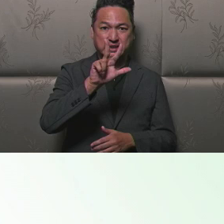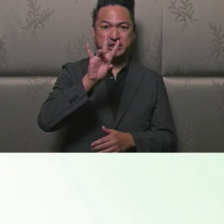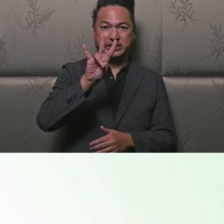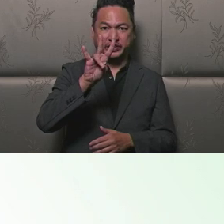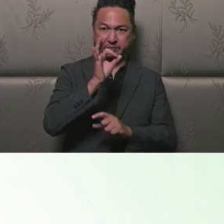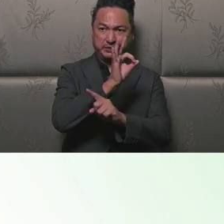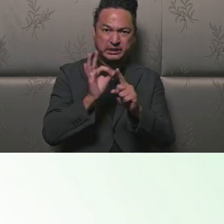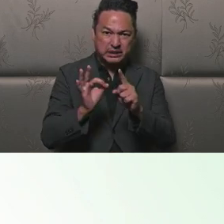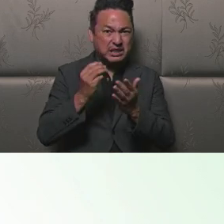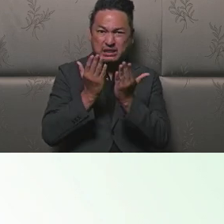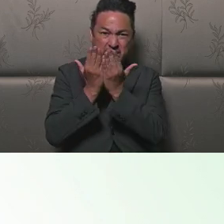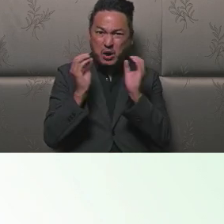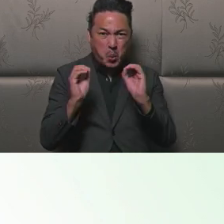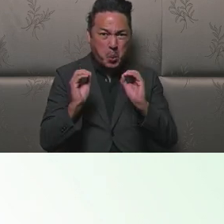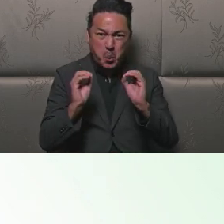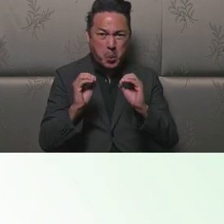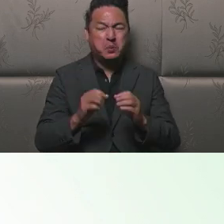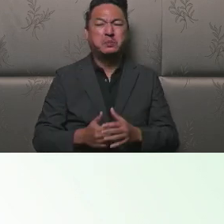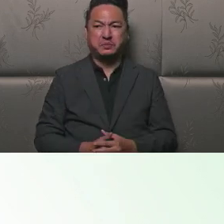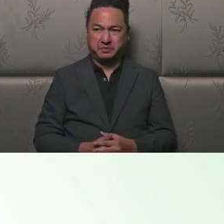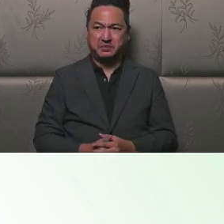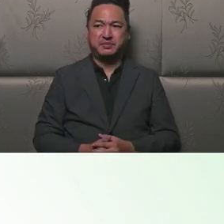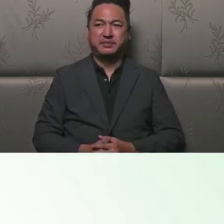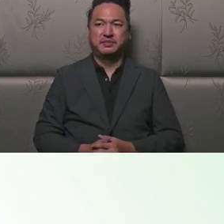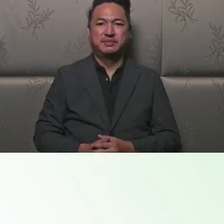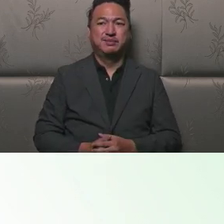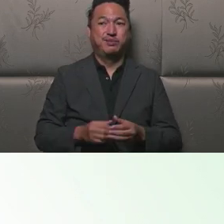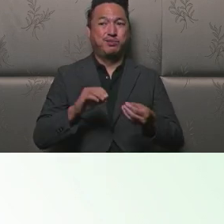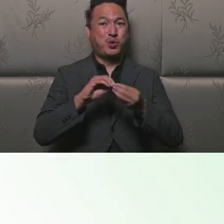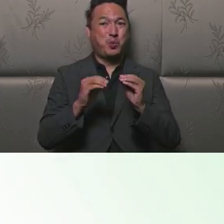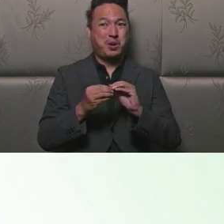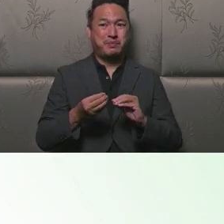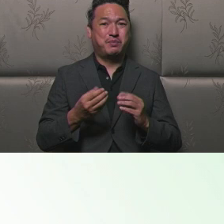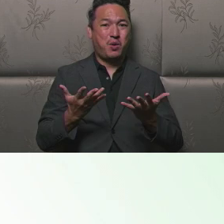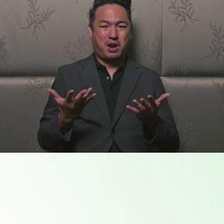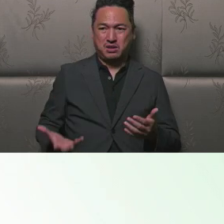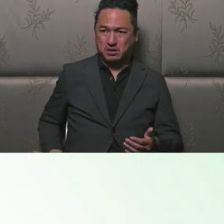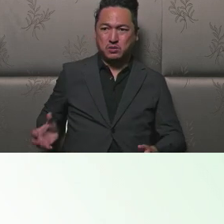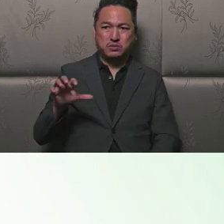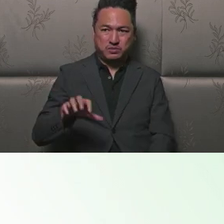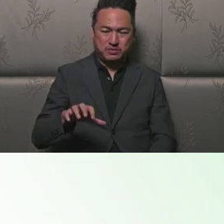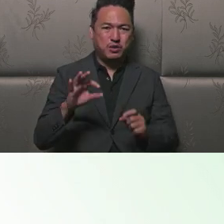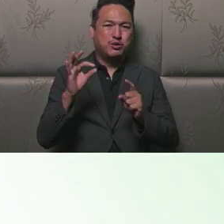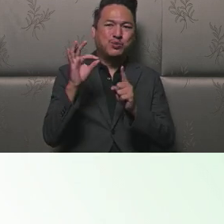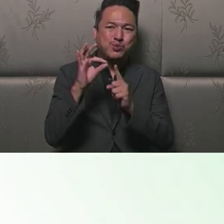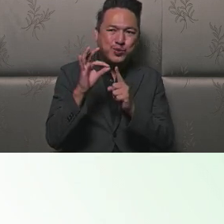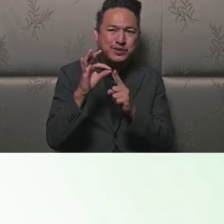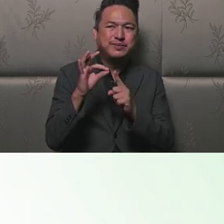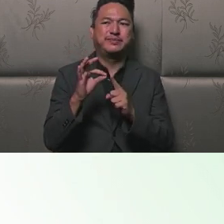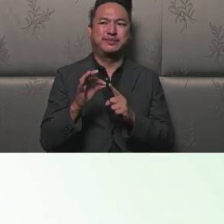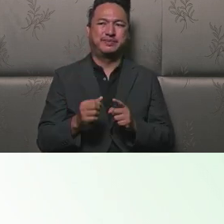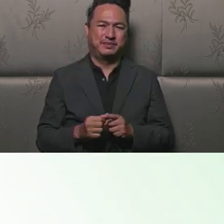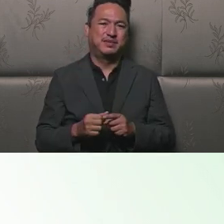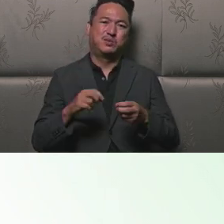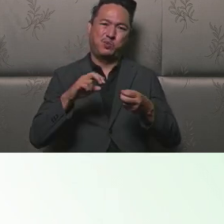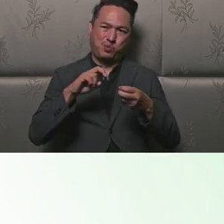in Bangladesh, you're going to see some very gross discrepancies where we're talking 1% to 75% in Bangladesh,